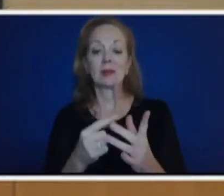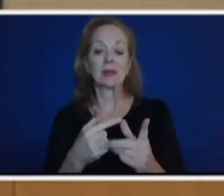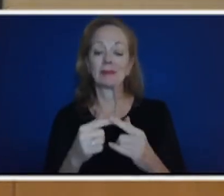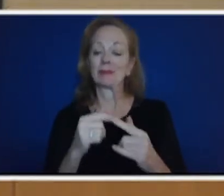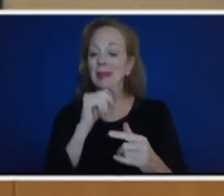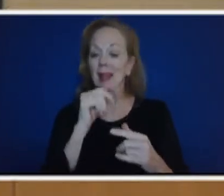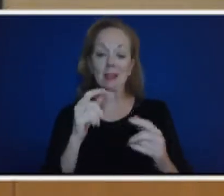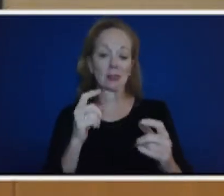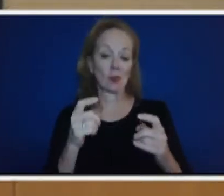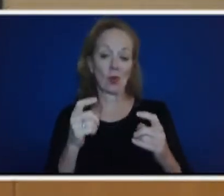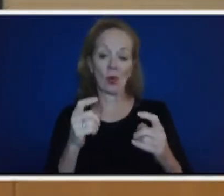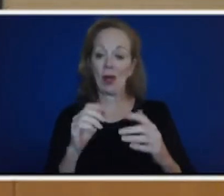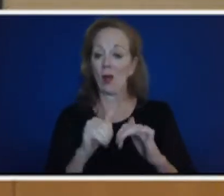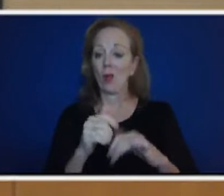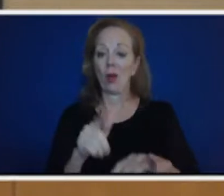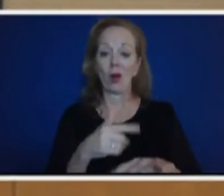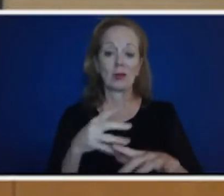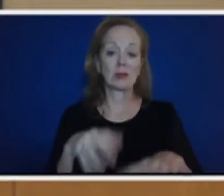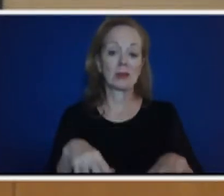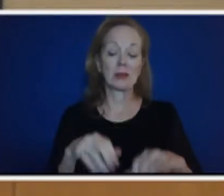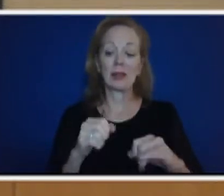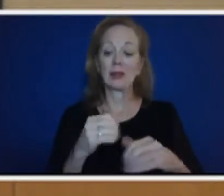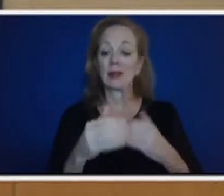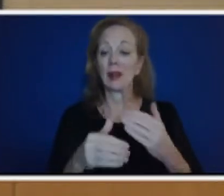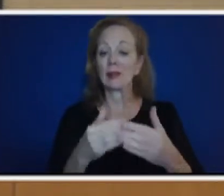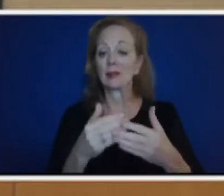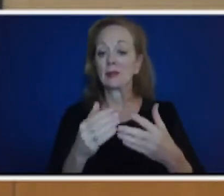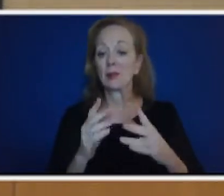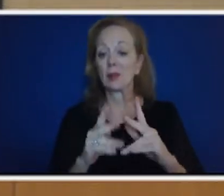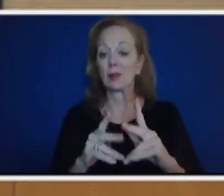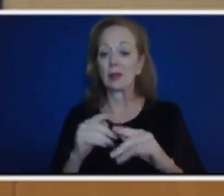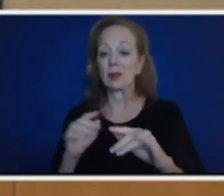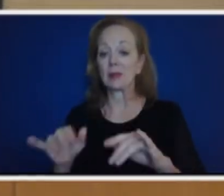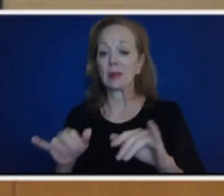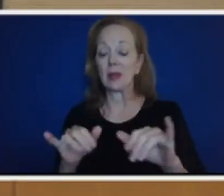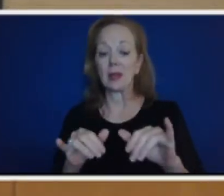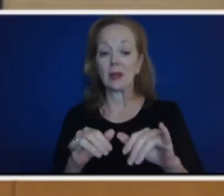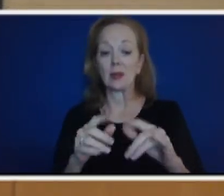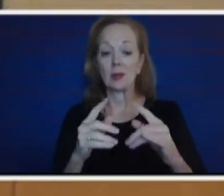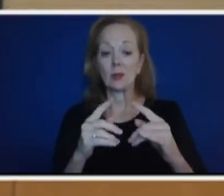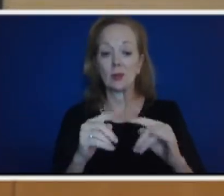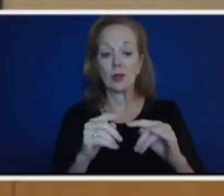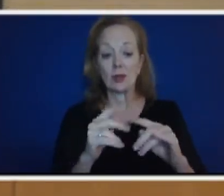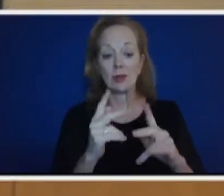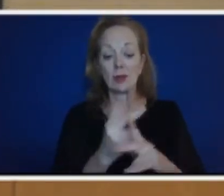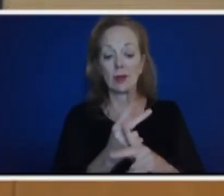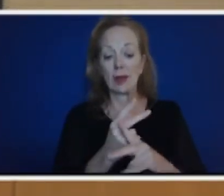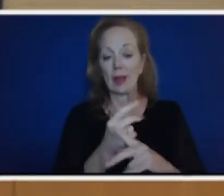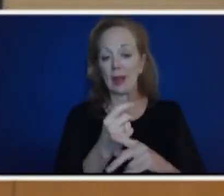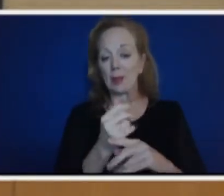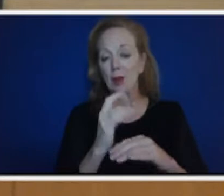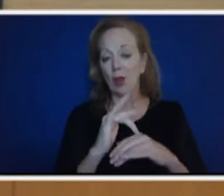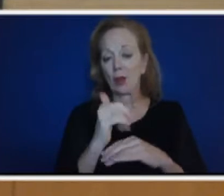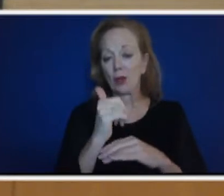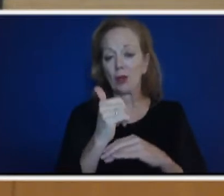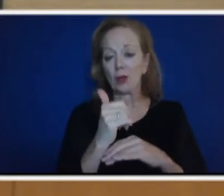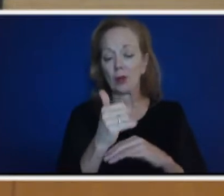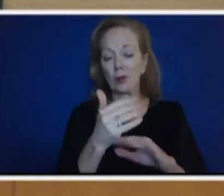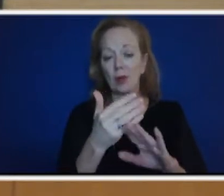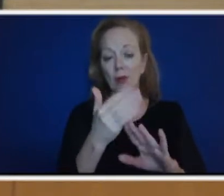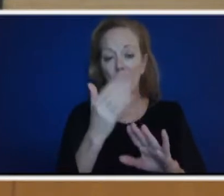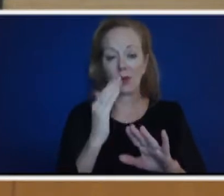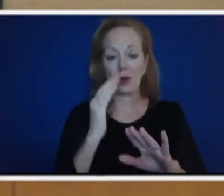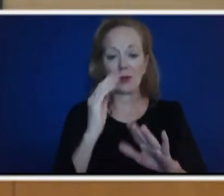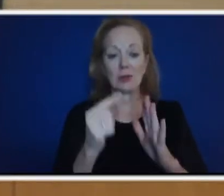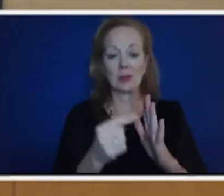control about how long they may take to get in the hands of folks. I've heard the same. We tried to get them out a little bit earlier than we have been in the past, because sometimes